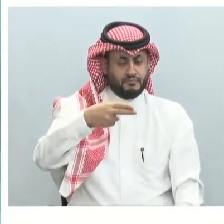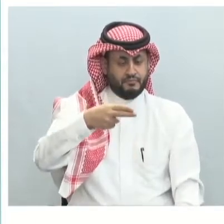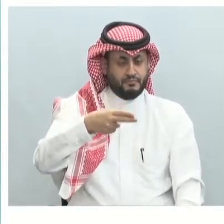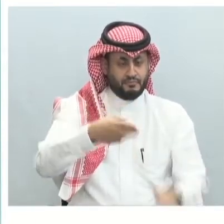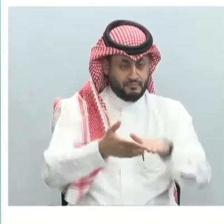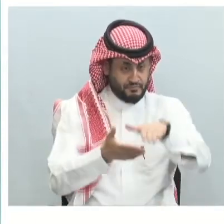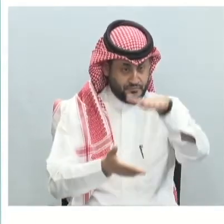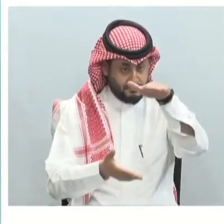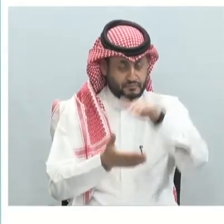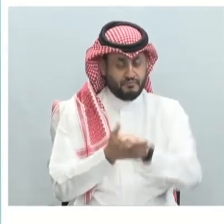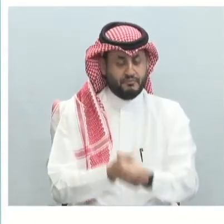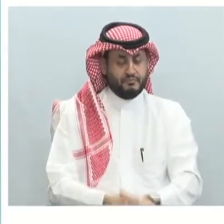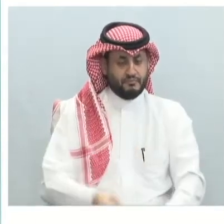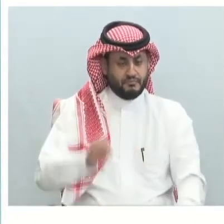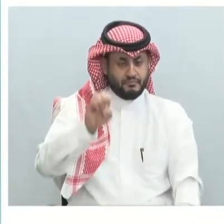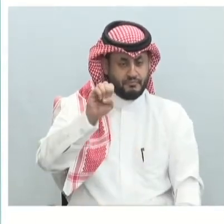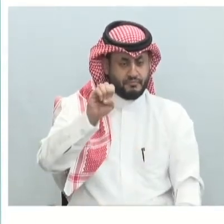with capital H.